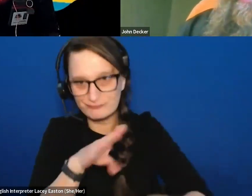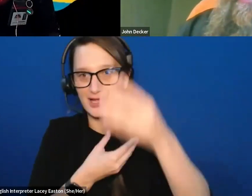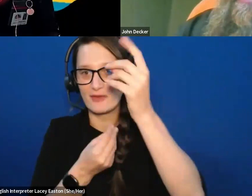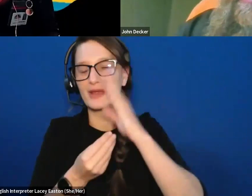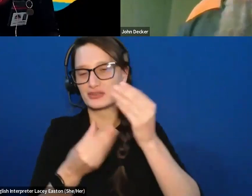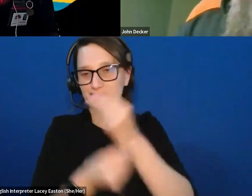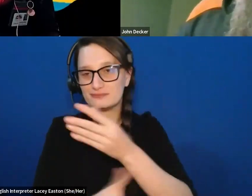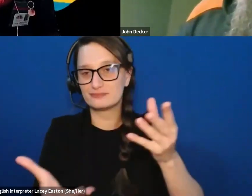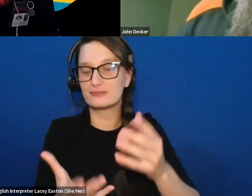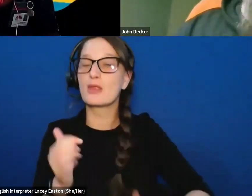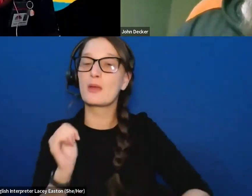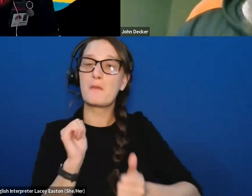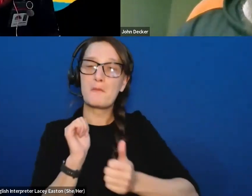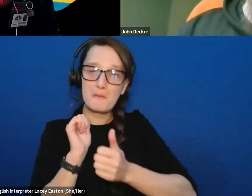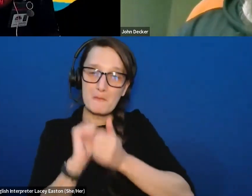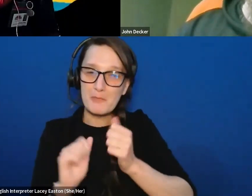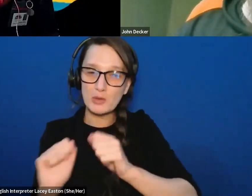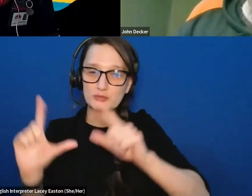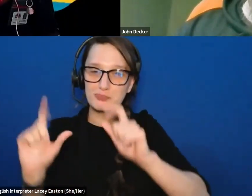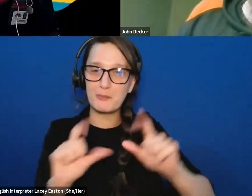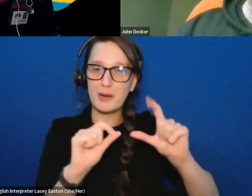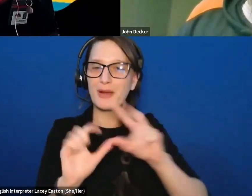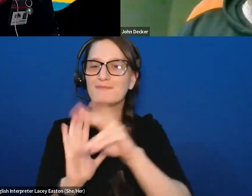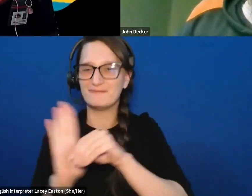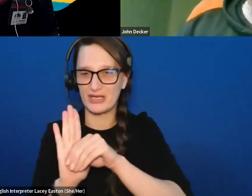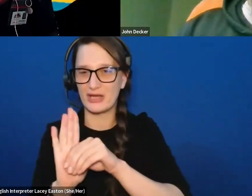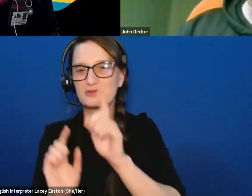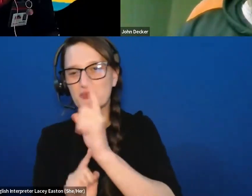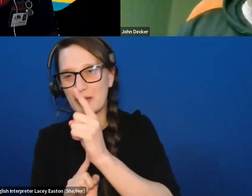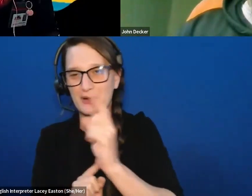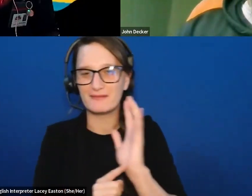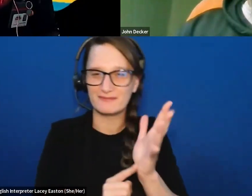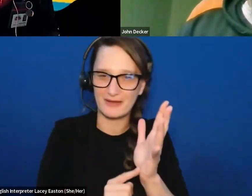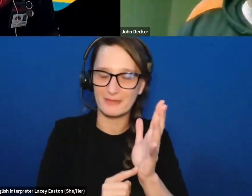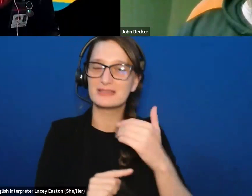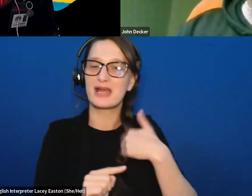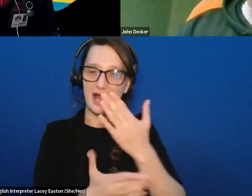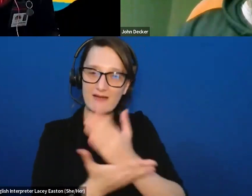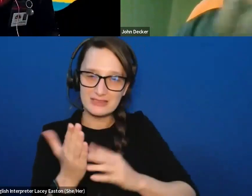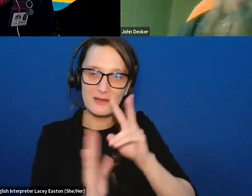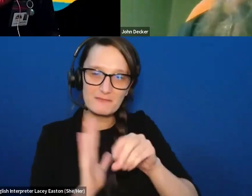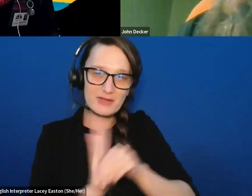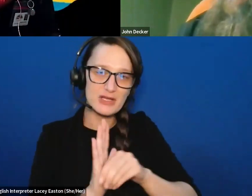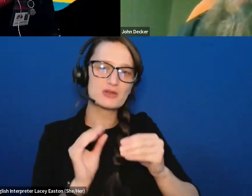videos, about 1 minute to 5 minutes long. There's a couple that are much longer than that because that's the only resource I could